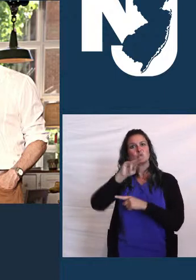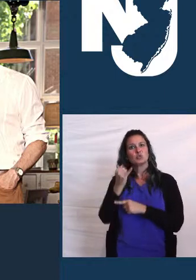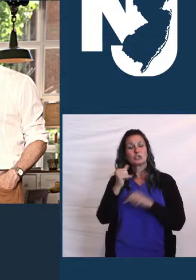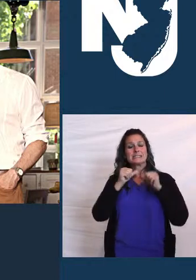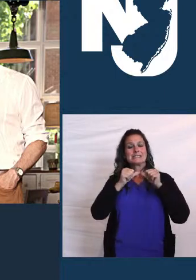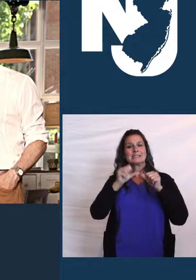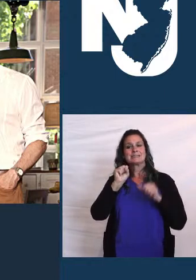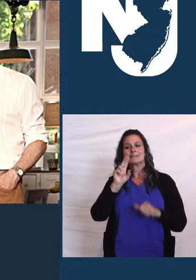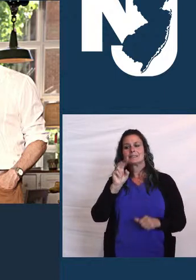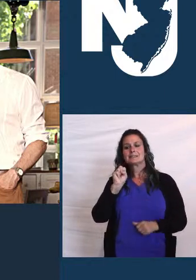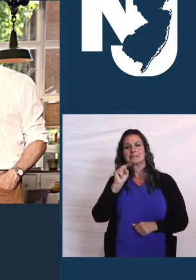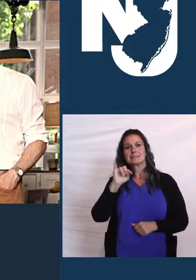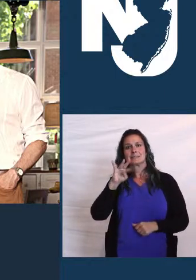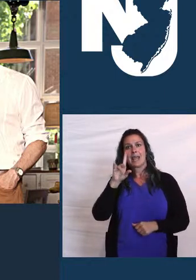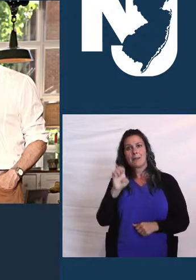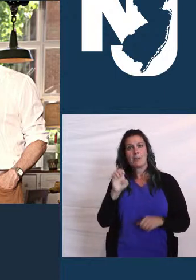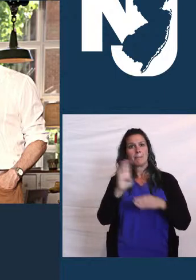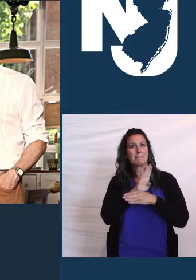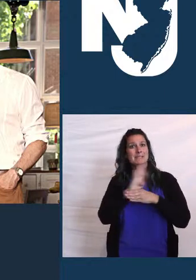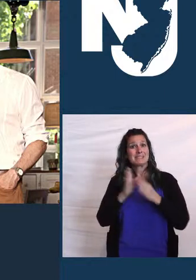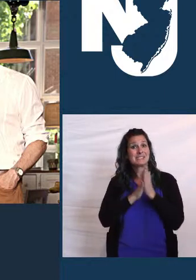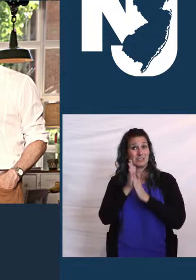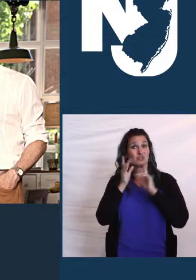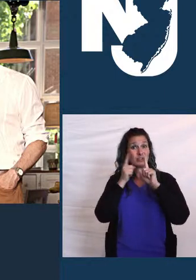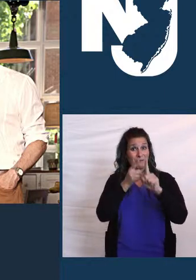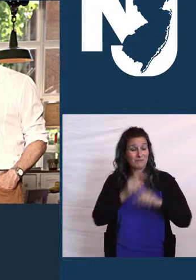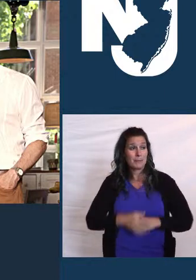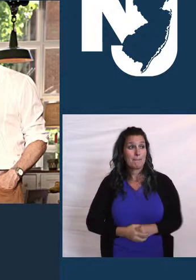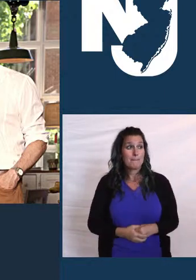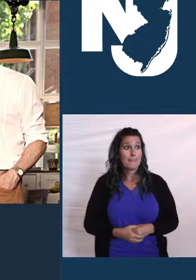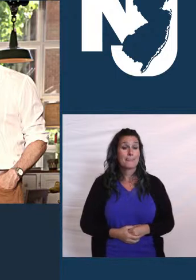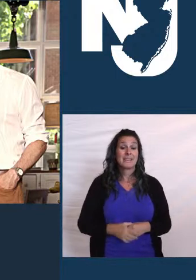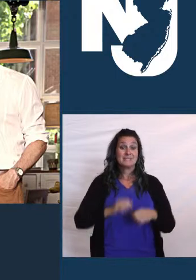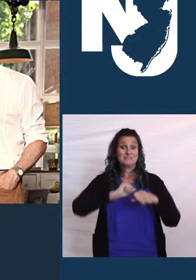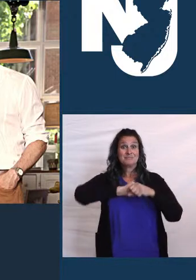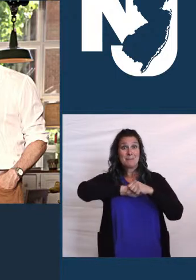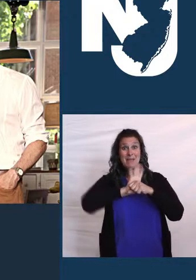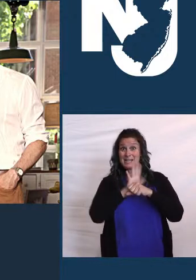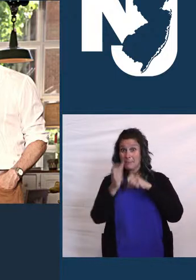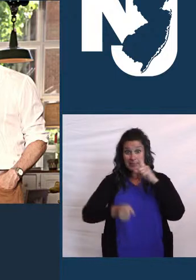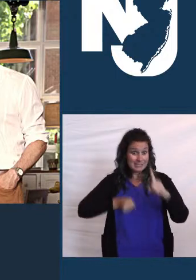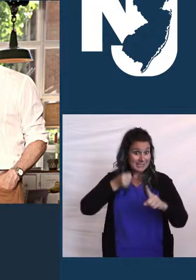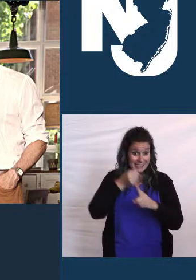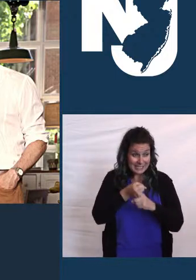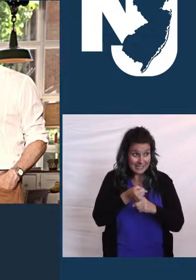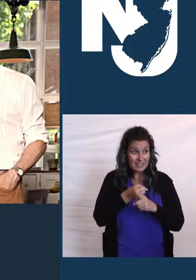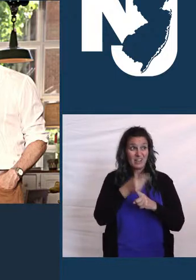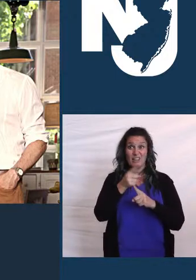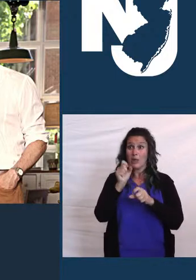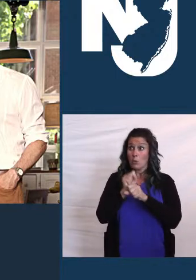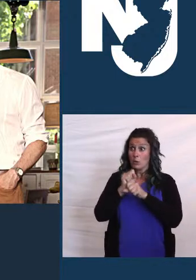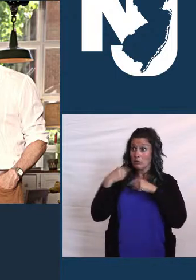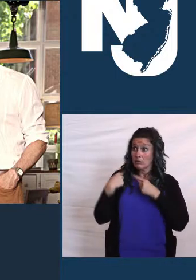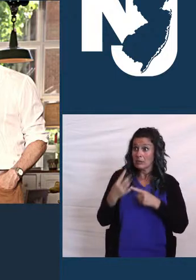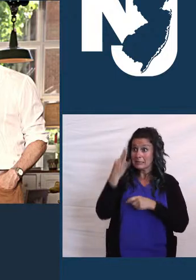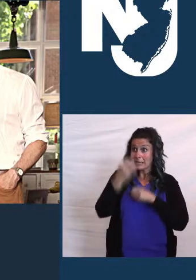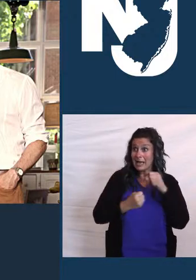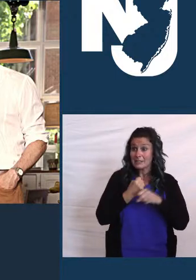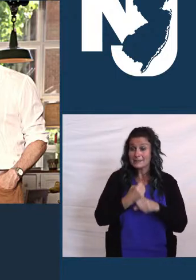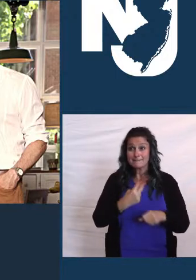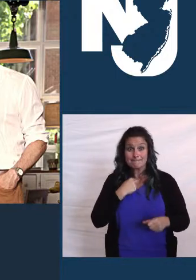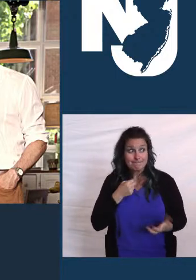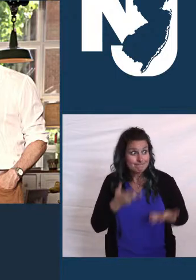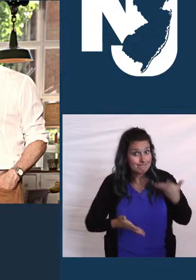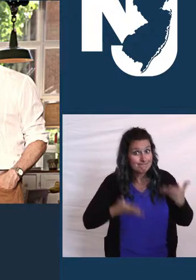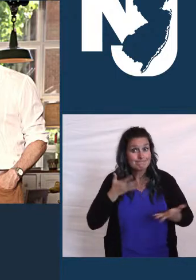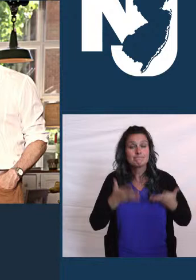Sustainable Business Initiative. When the pandemic put their 9 years of effort to the test, Ron and Kristen partnered with the New Jersey